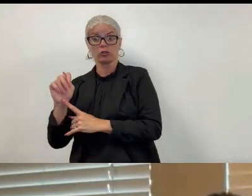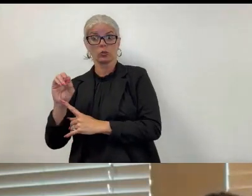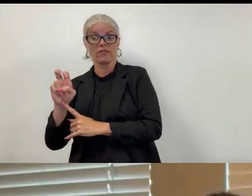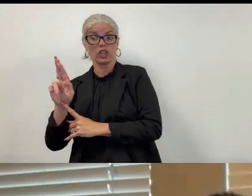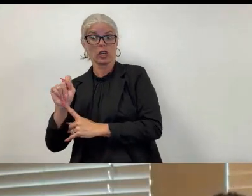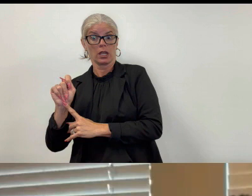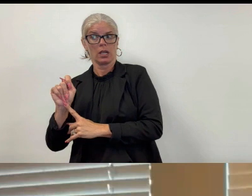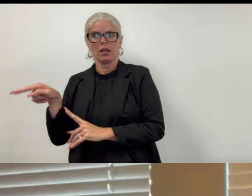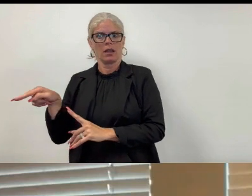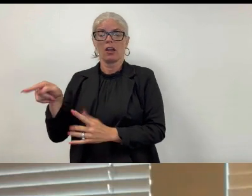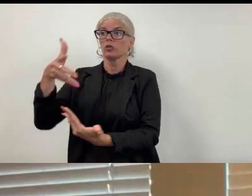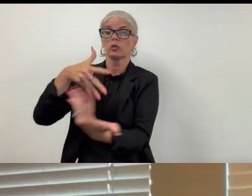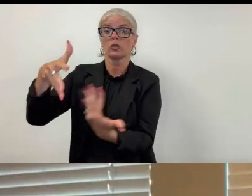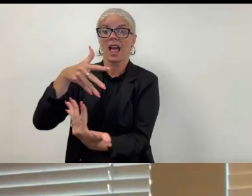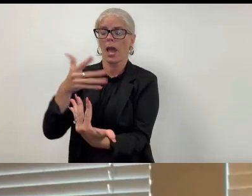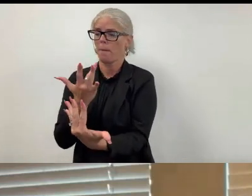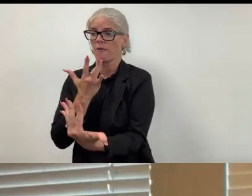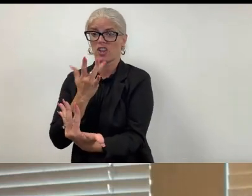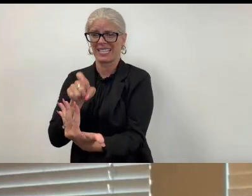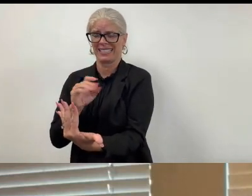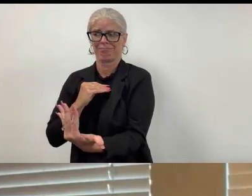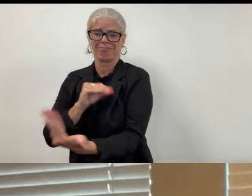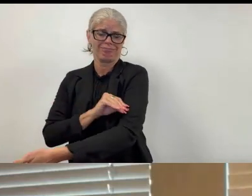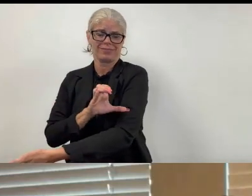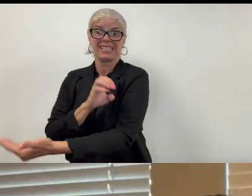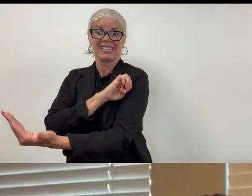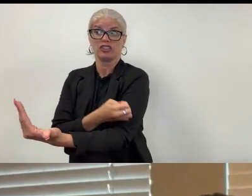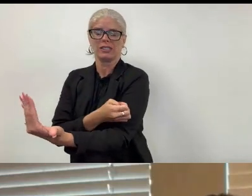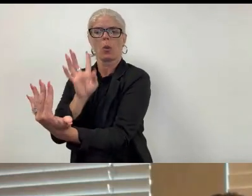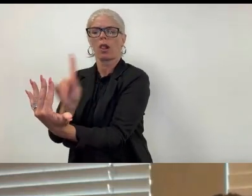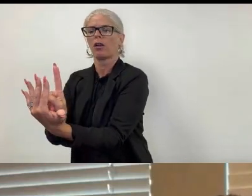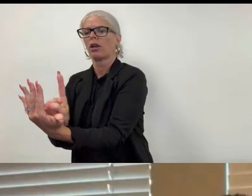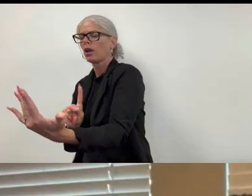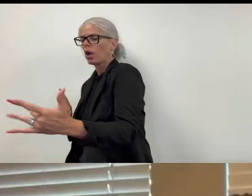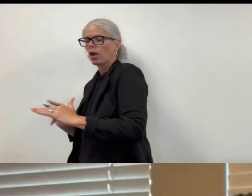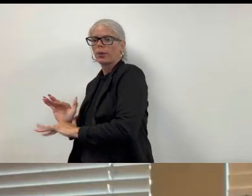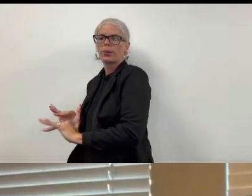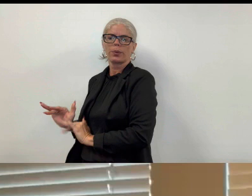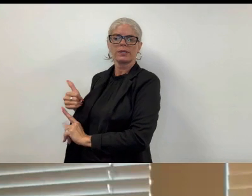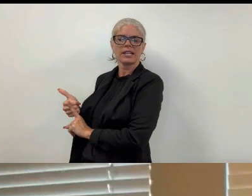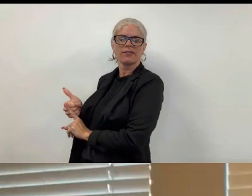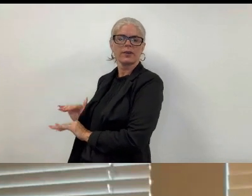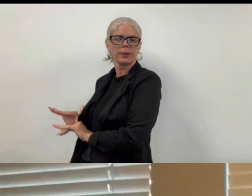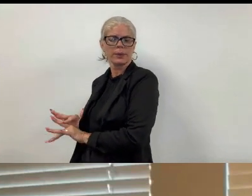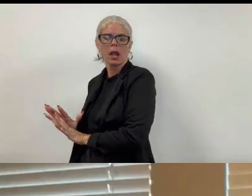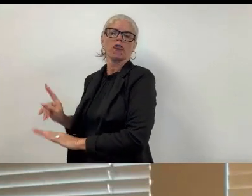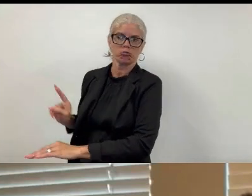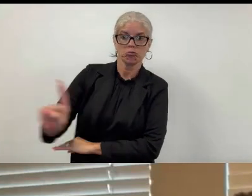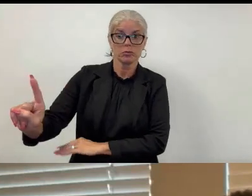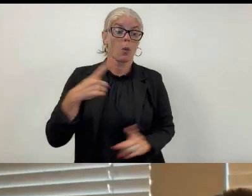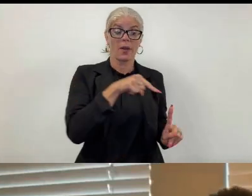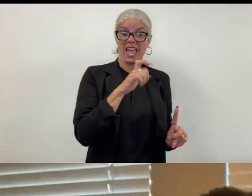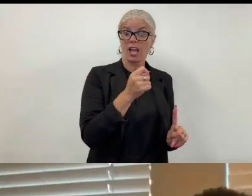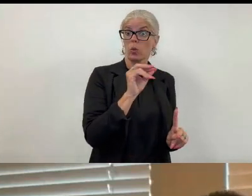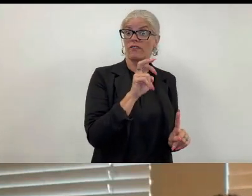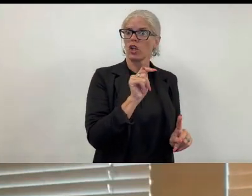their energy from, kind of retreating and being, in their own safe space, whereas an extrovert can simultaneously recharge while they're